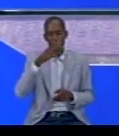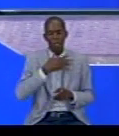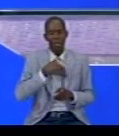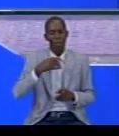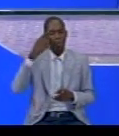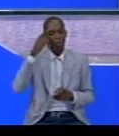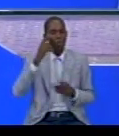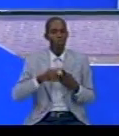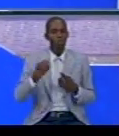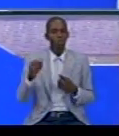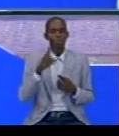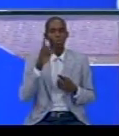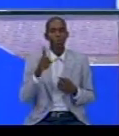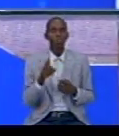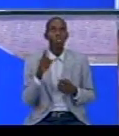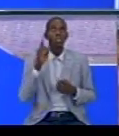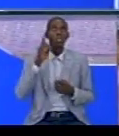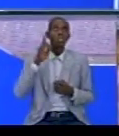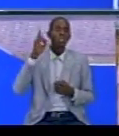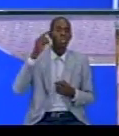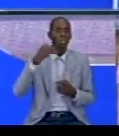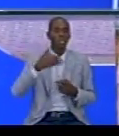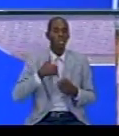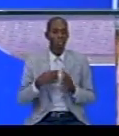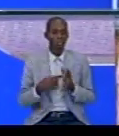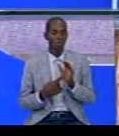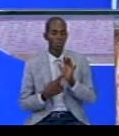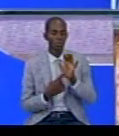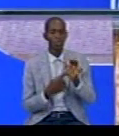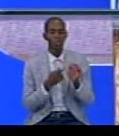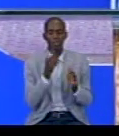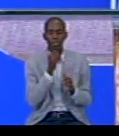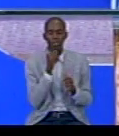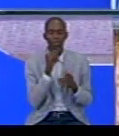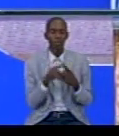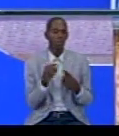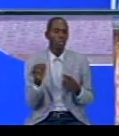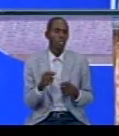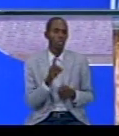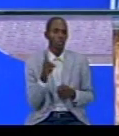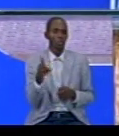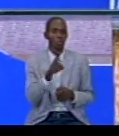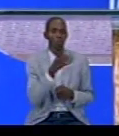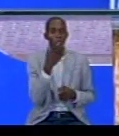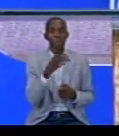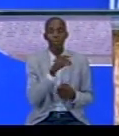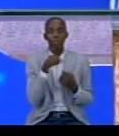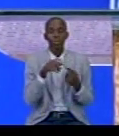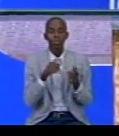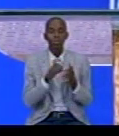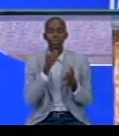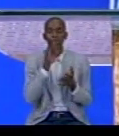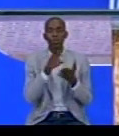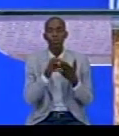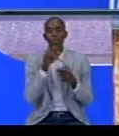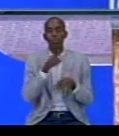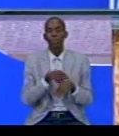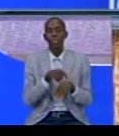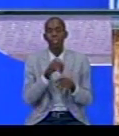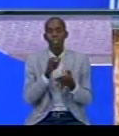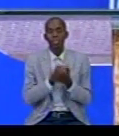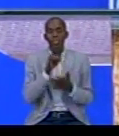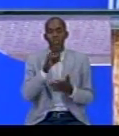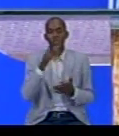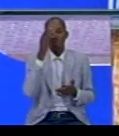he has revealed the secret unto them. And when it comes to your turn, that you know a